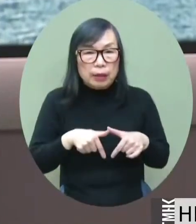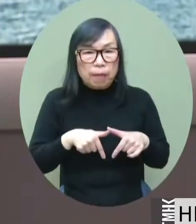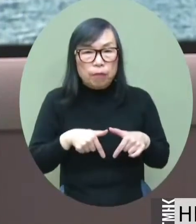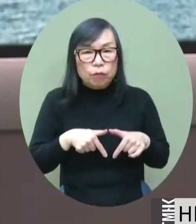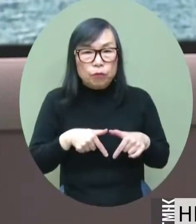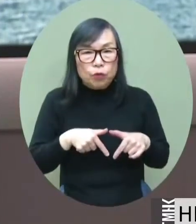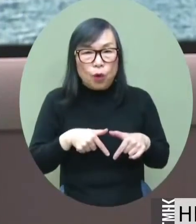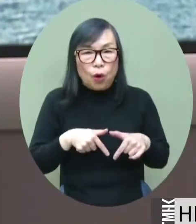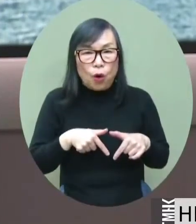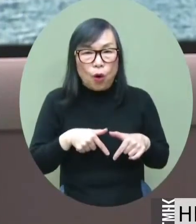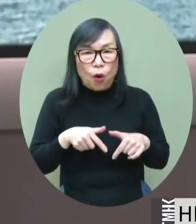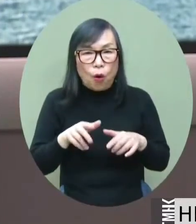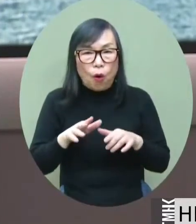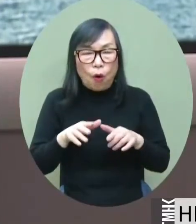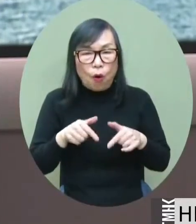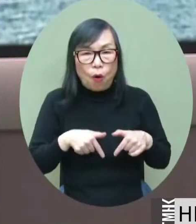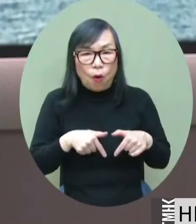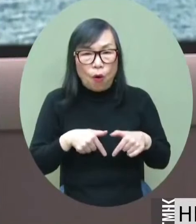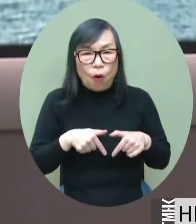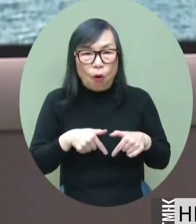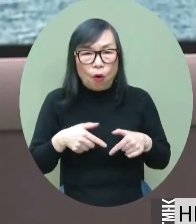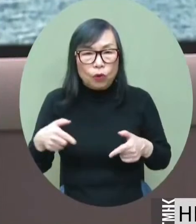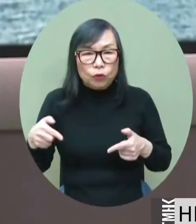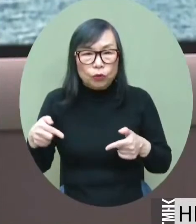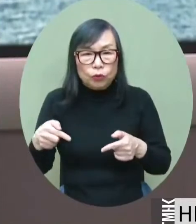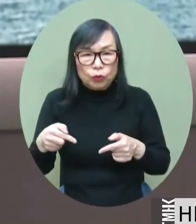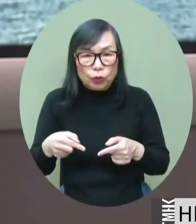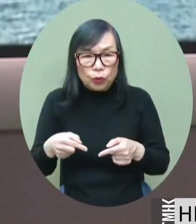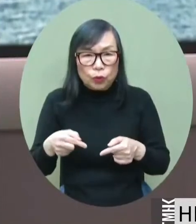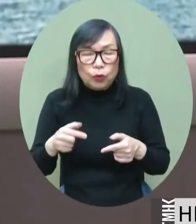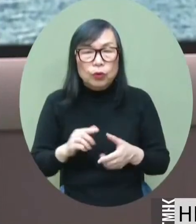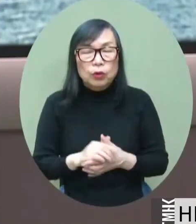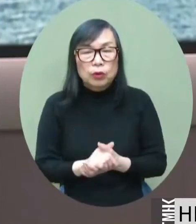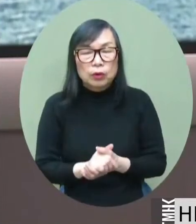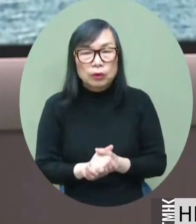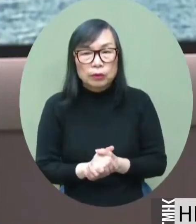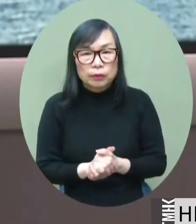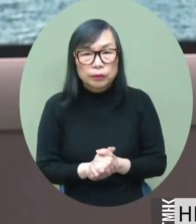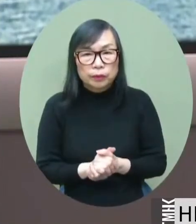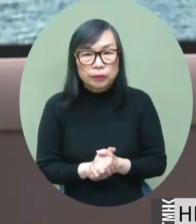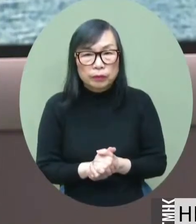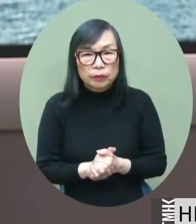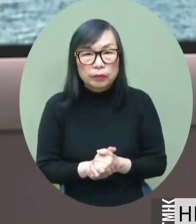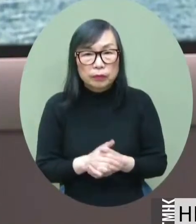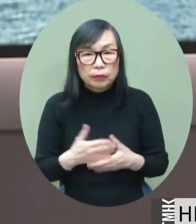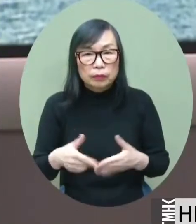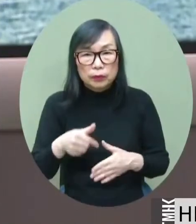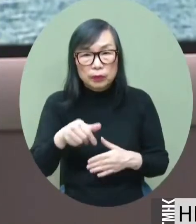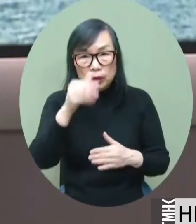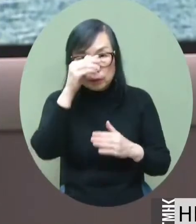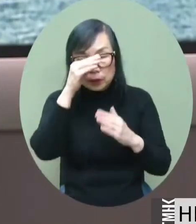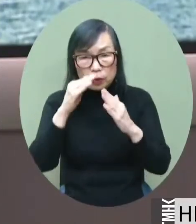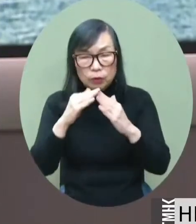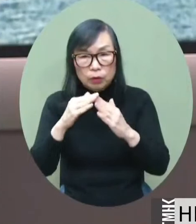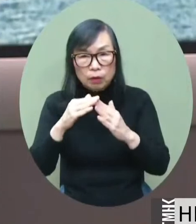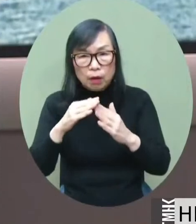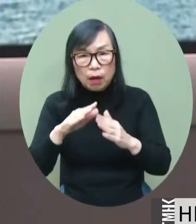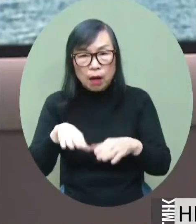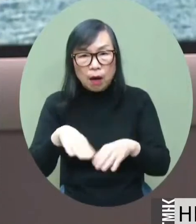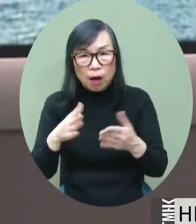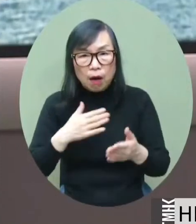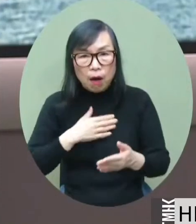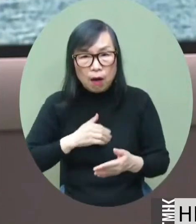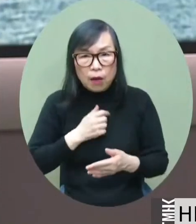hypertension, Parkinson's disease, and he has a heart failure as well. When he